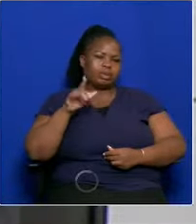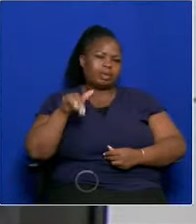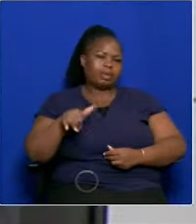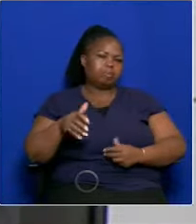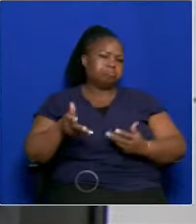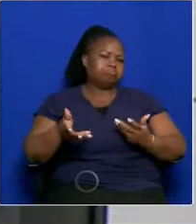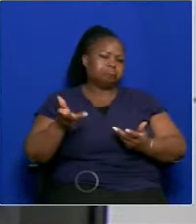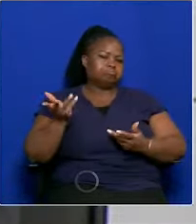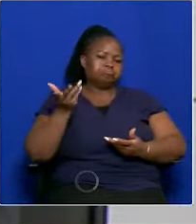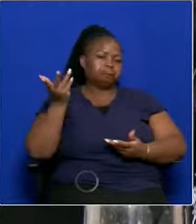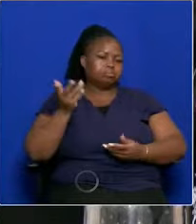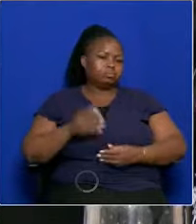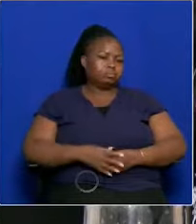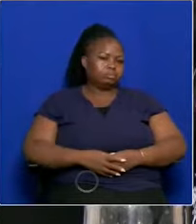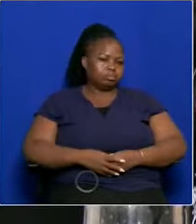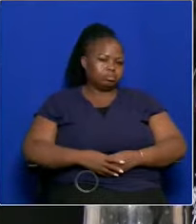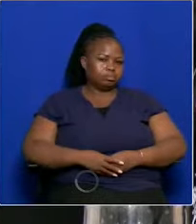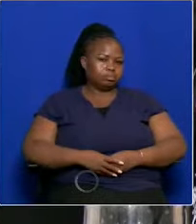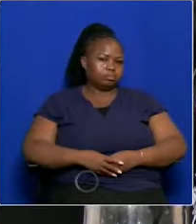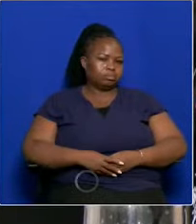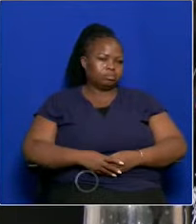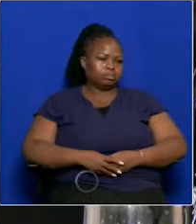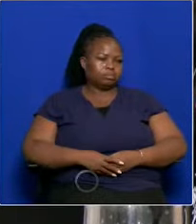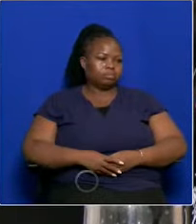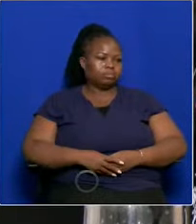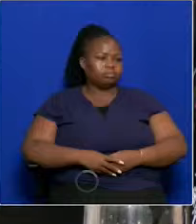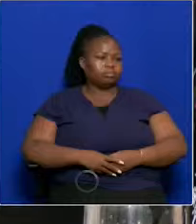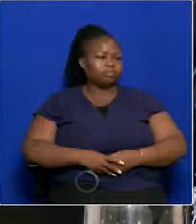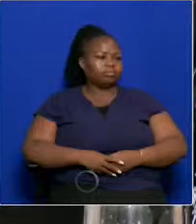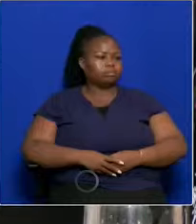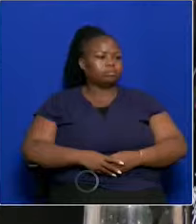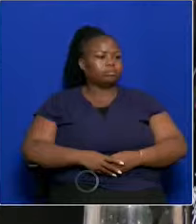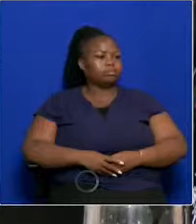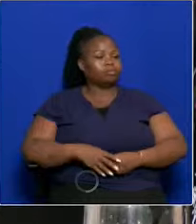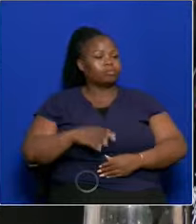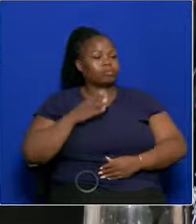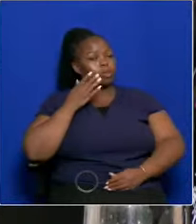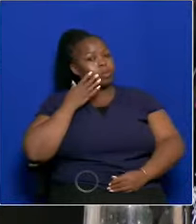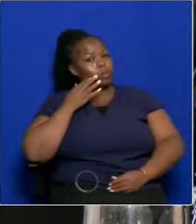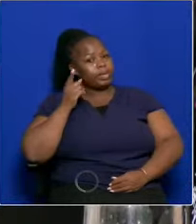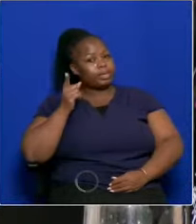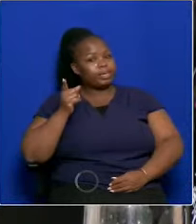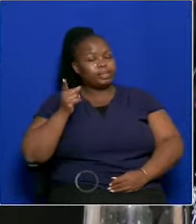there. And then at the point where there's,